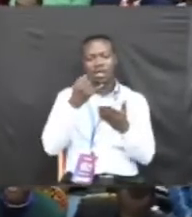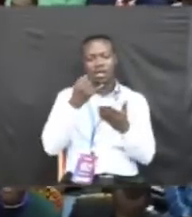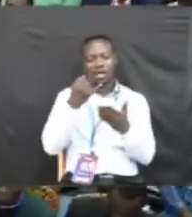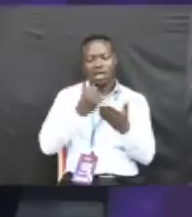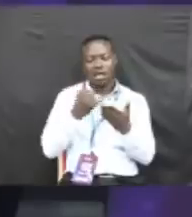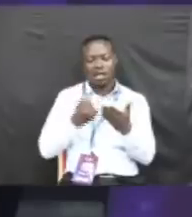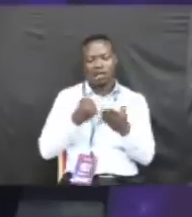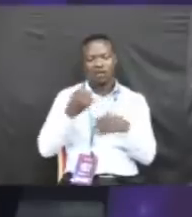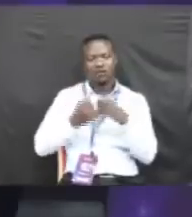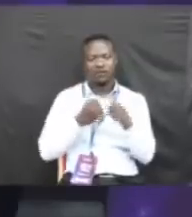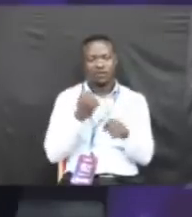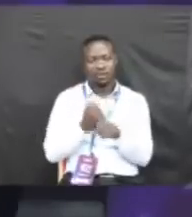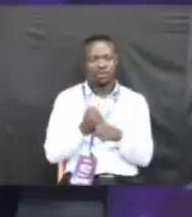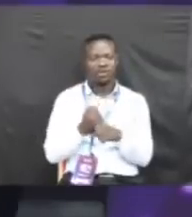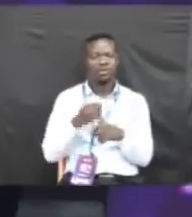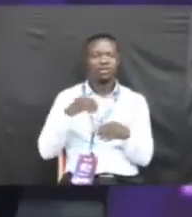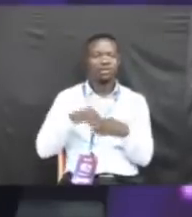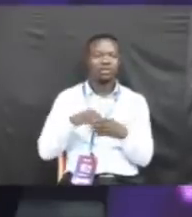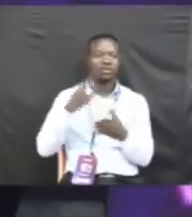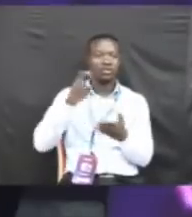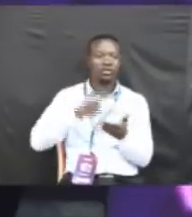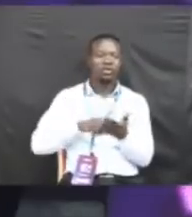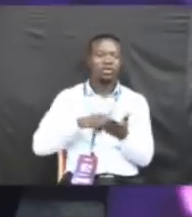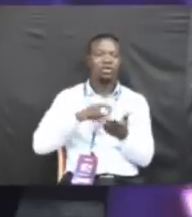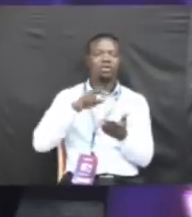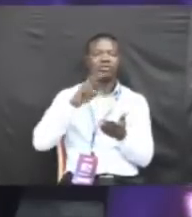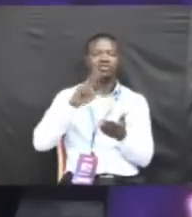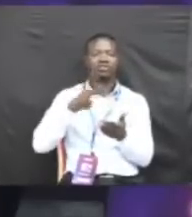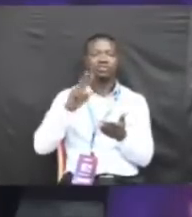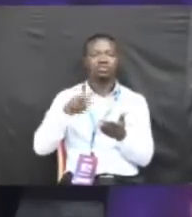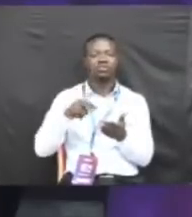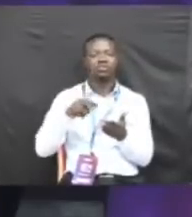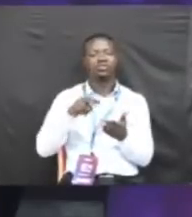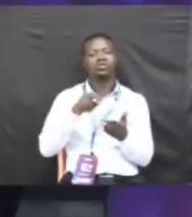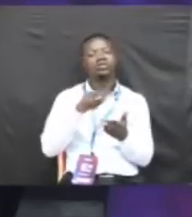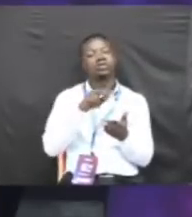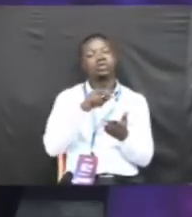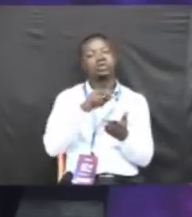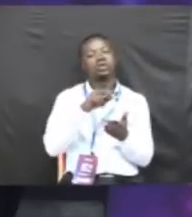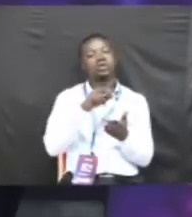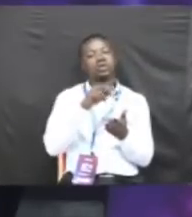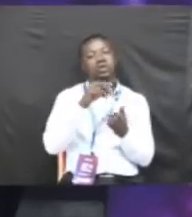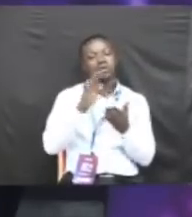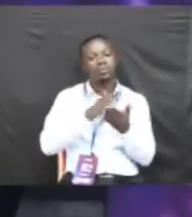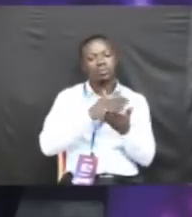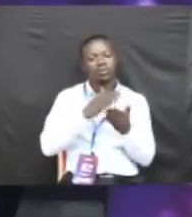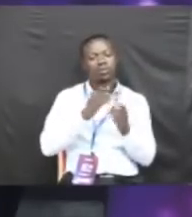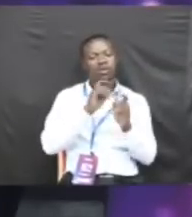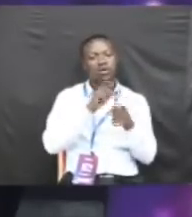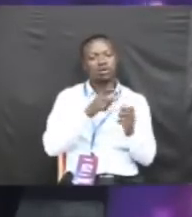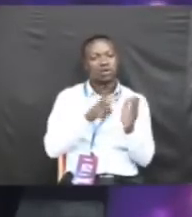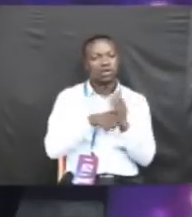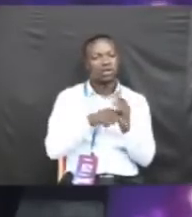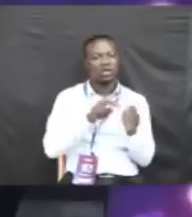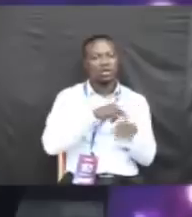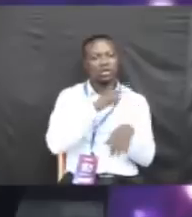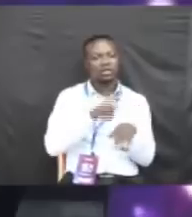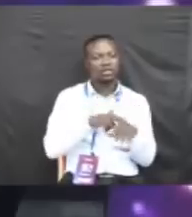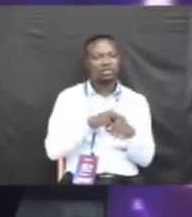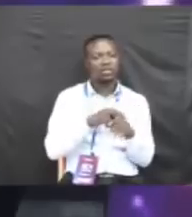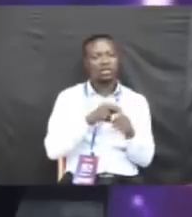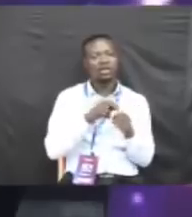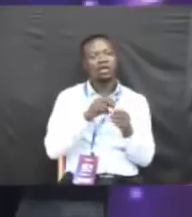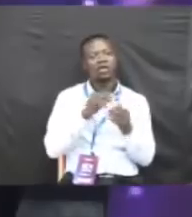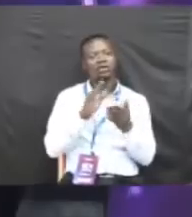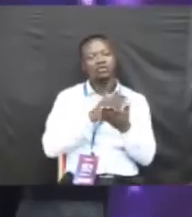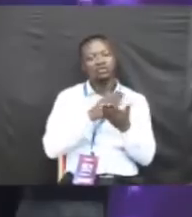2022 at the 2022 Western Regional Music Awards and also won the National Album of the Year by